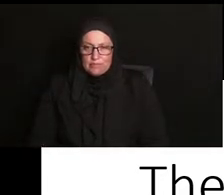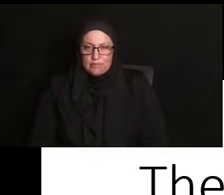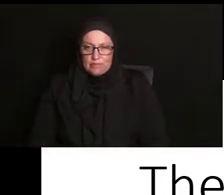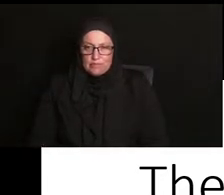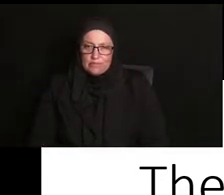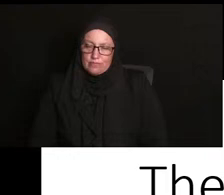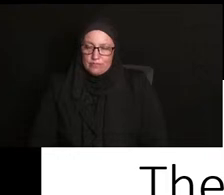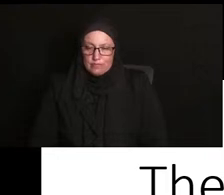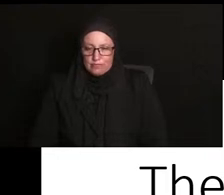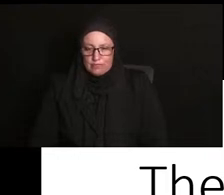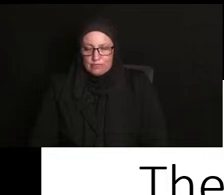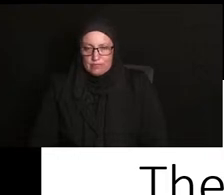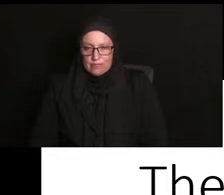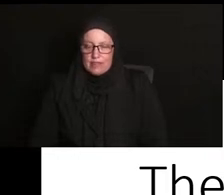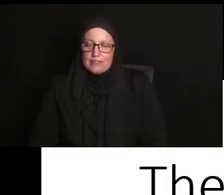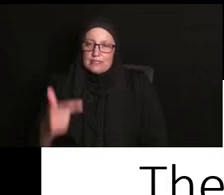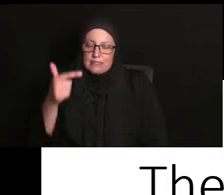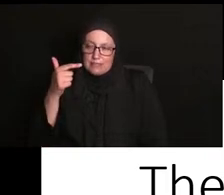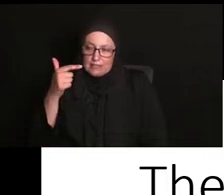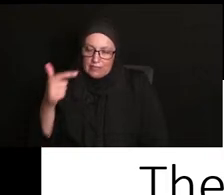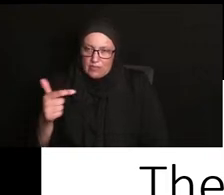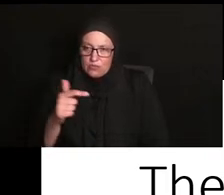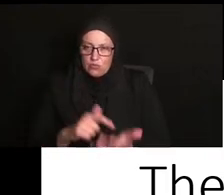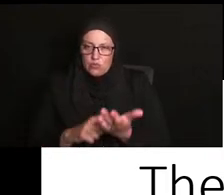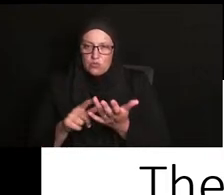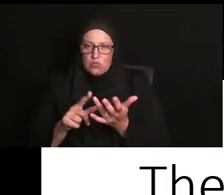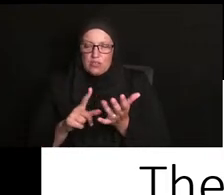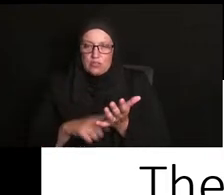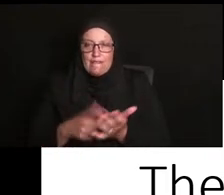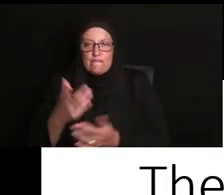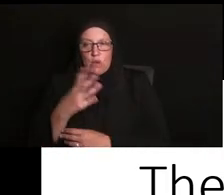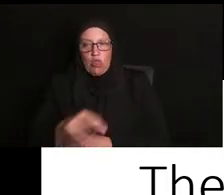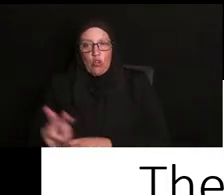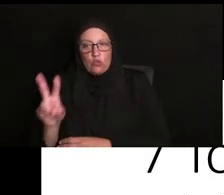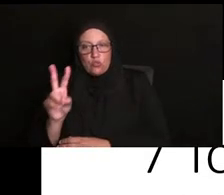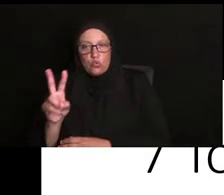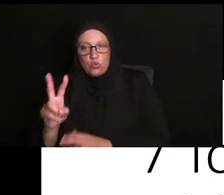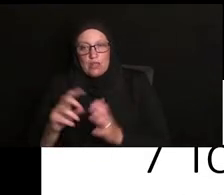about to share are from these two thaqalain.